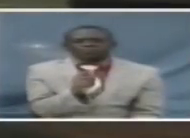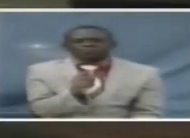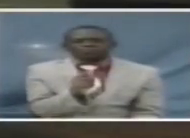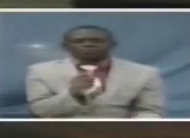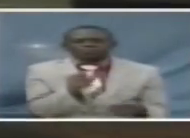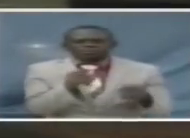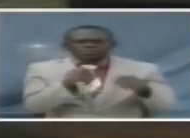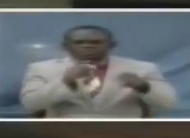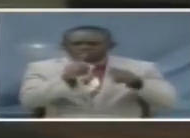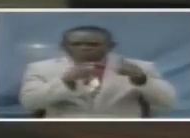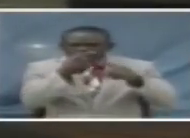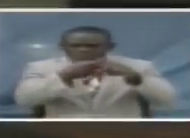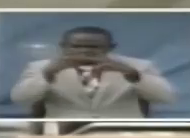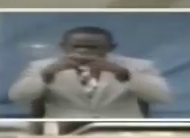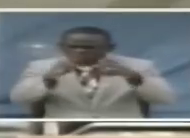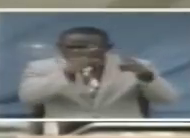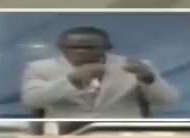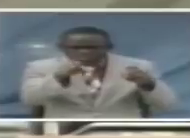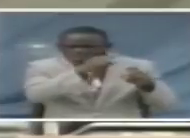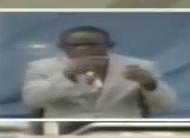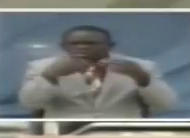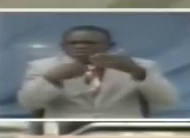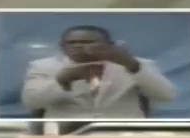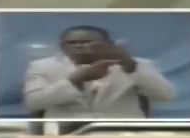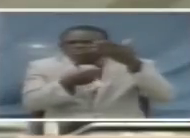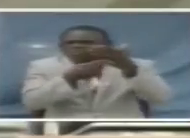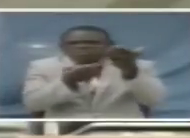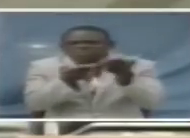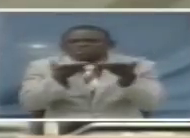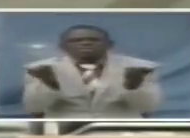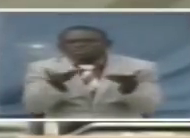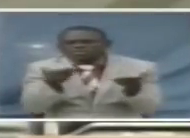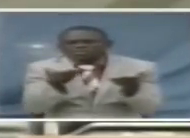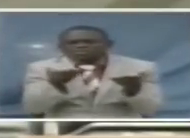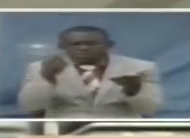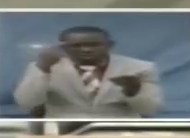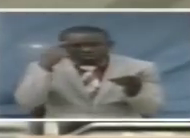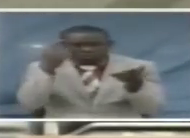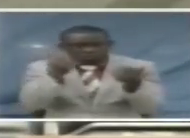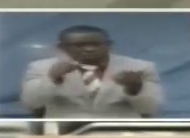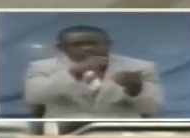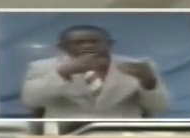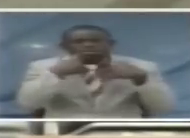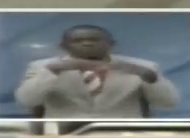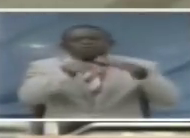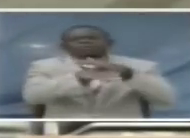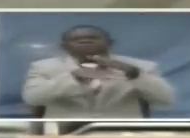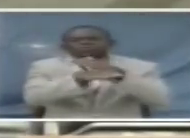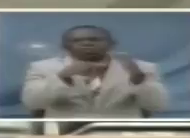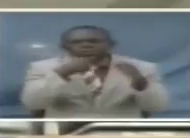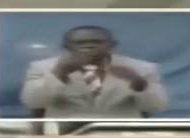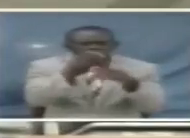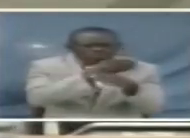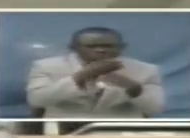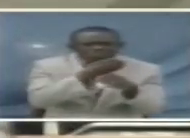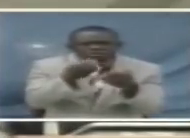is important in promoting the participation of marginalized populations in rural and peri-urban areas in